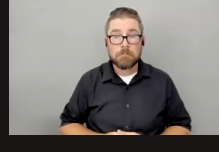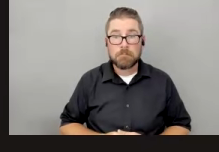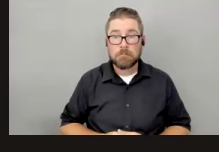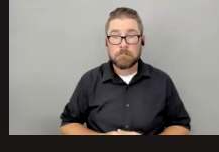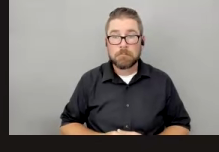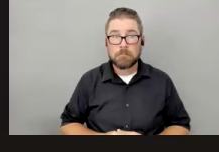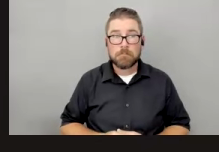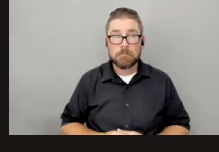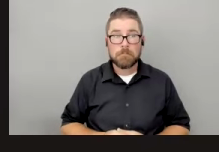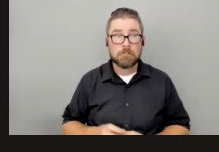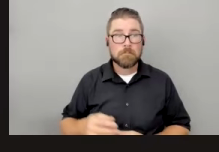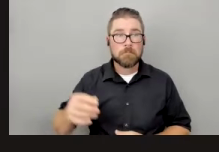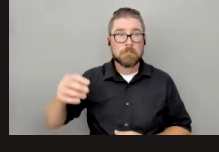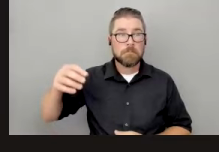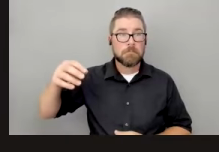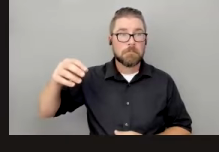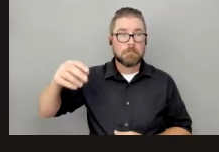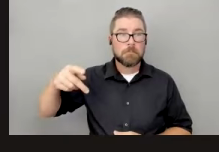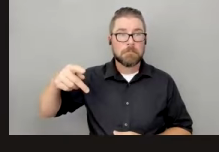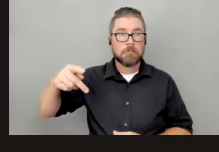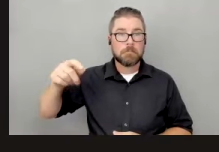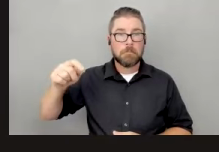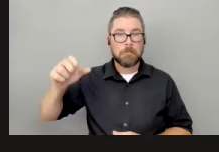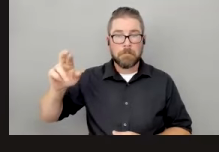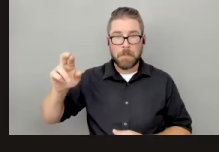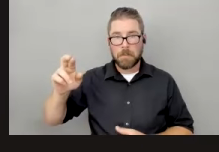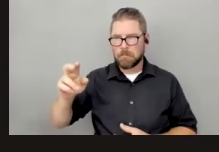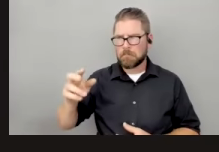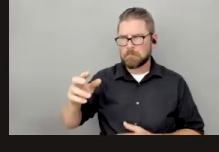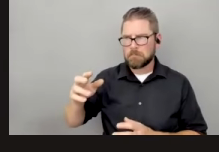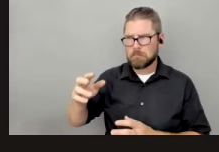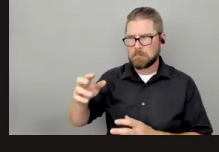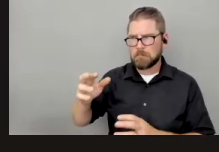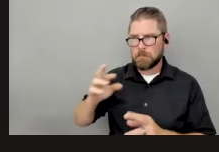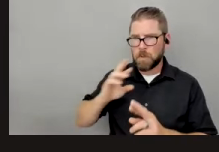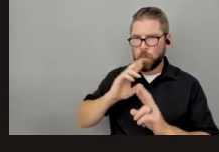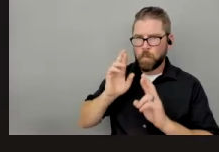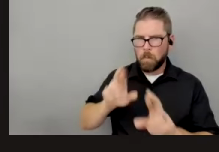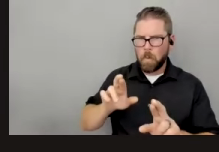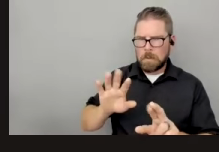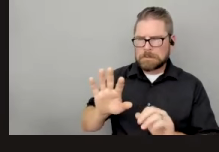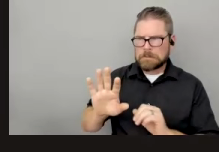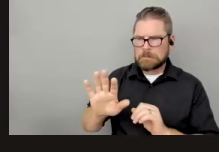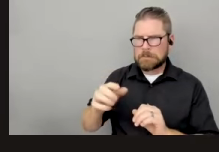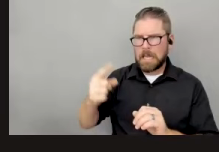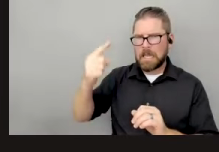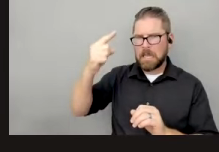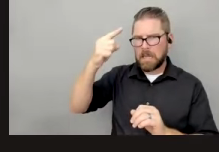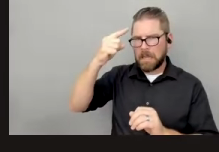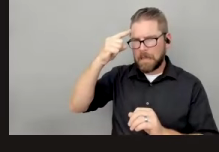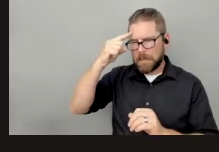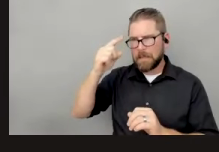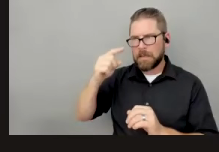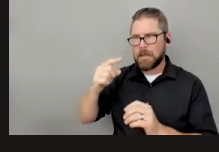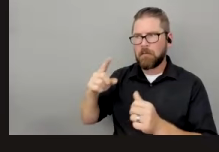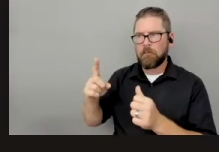you'd have to make sure that the student wants you to report the incident too, because there's confidentiality problems.